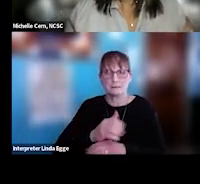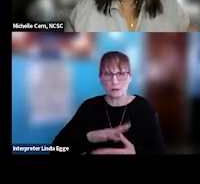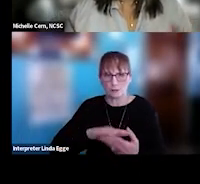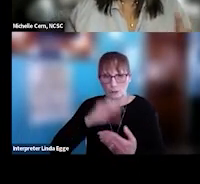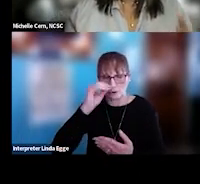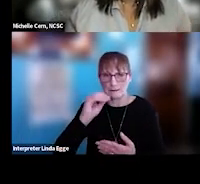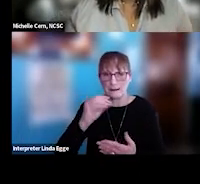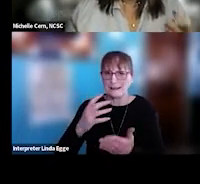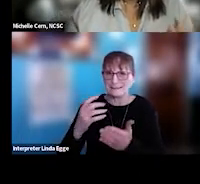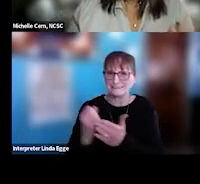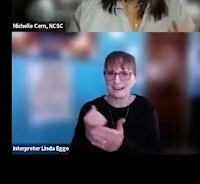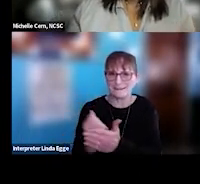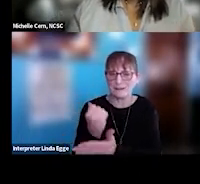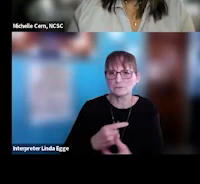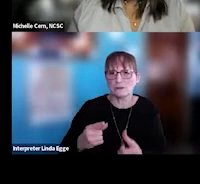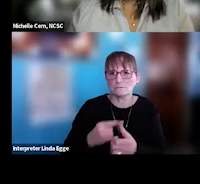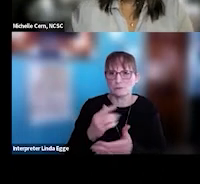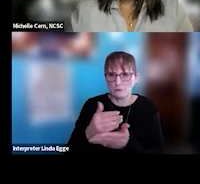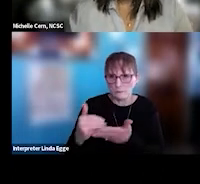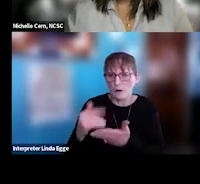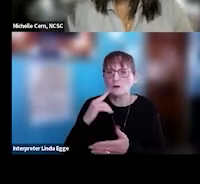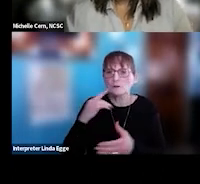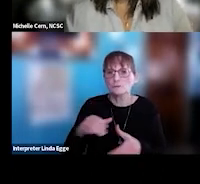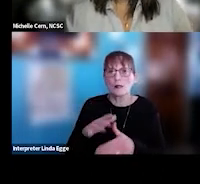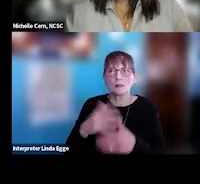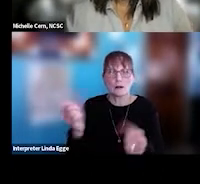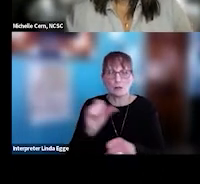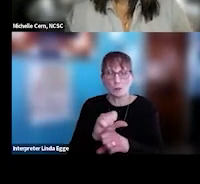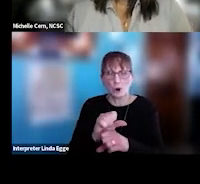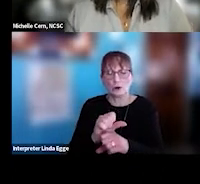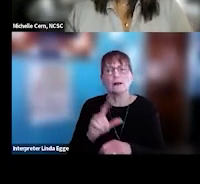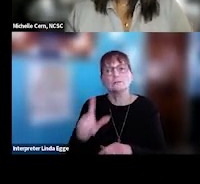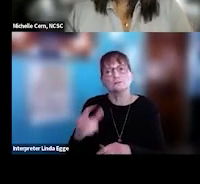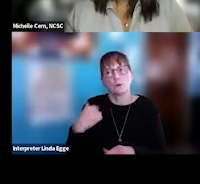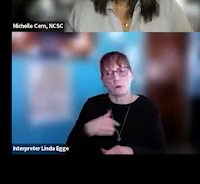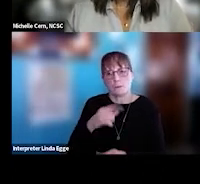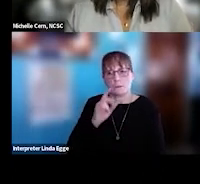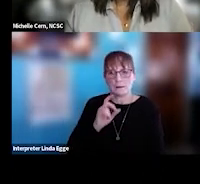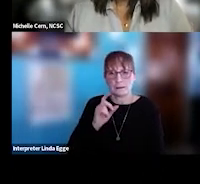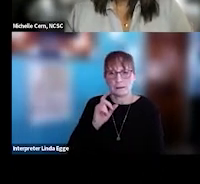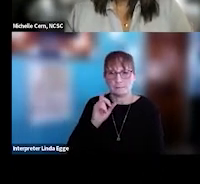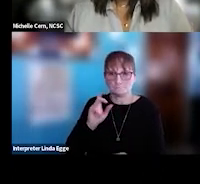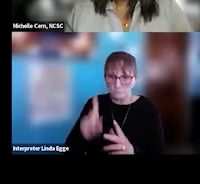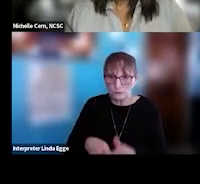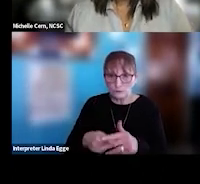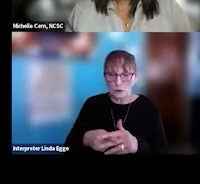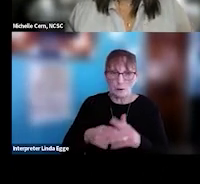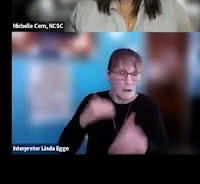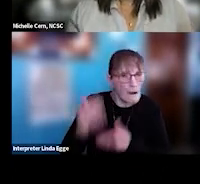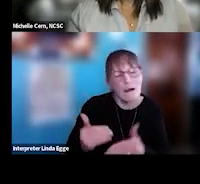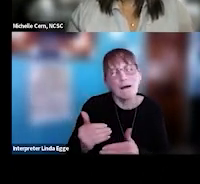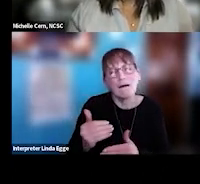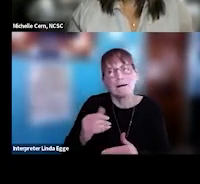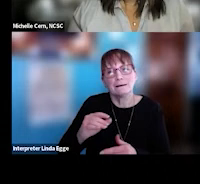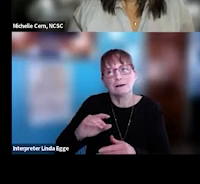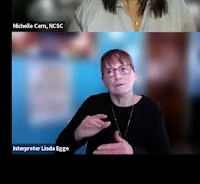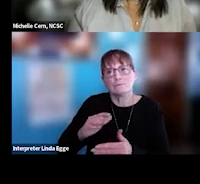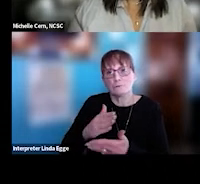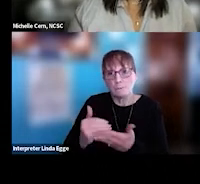advantage of that first session to really do a lot of that work so that when we hit the ground running for session 2, we were ready to